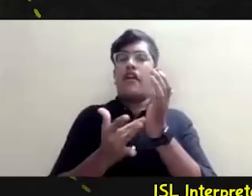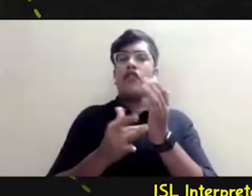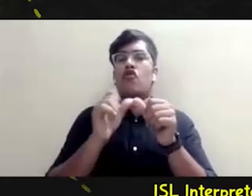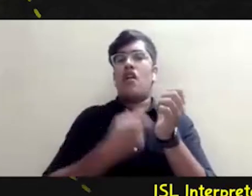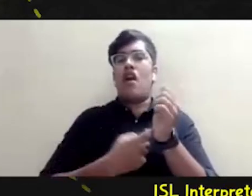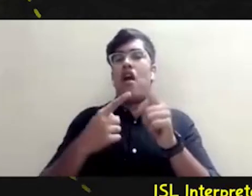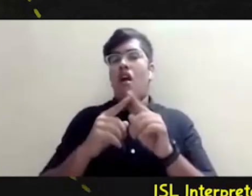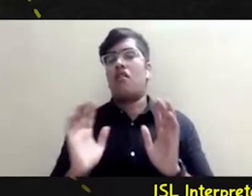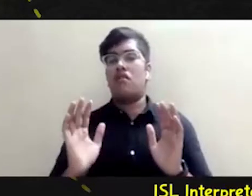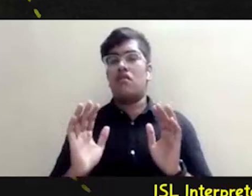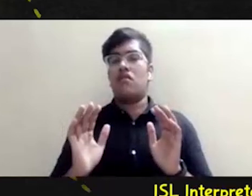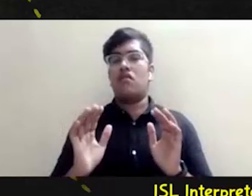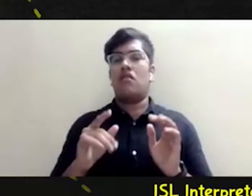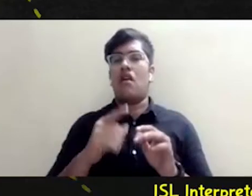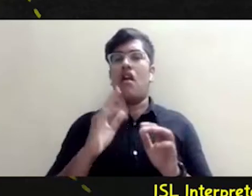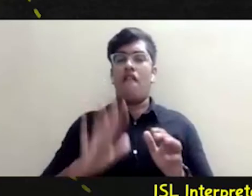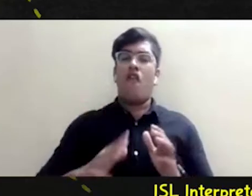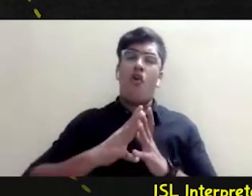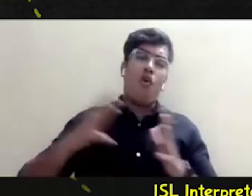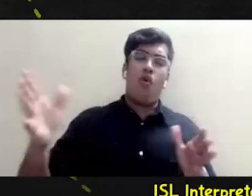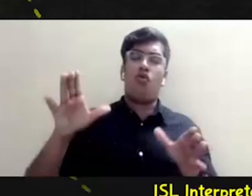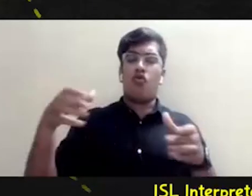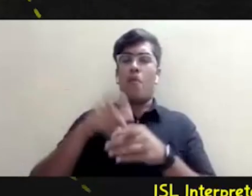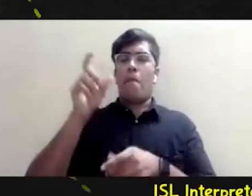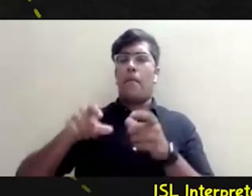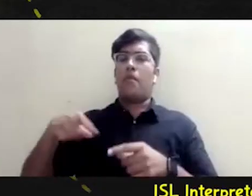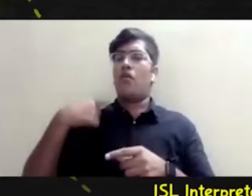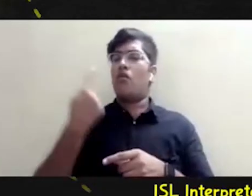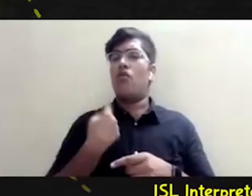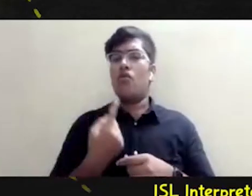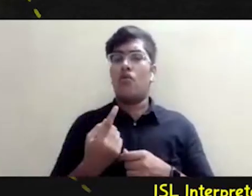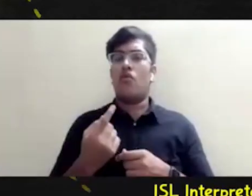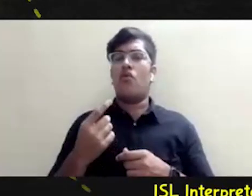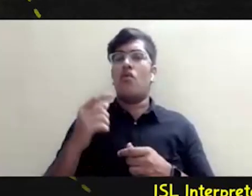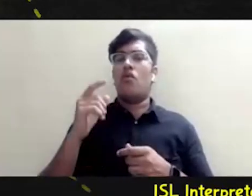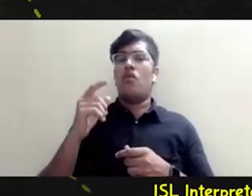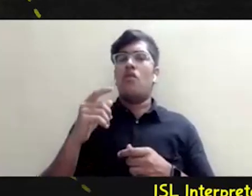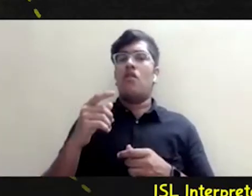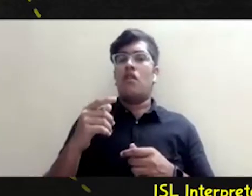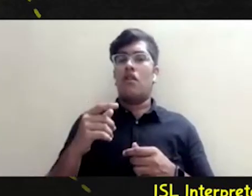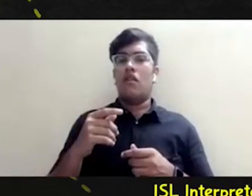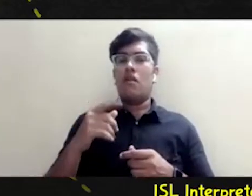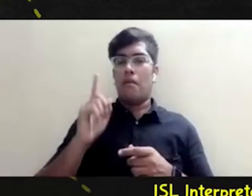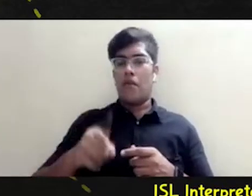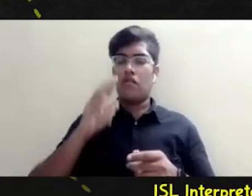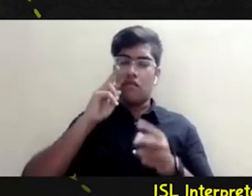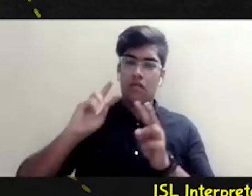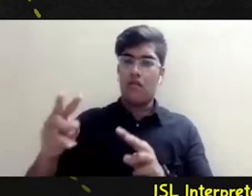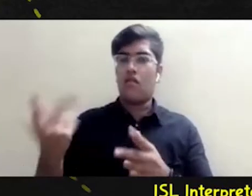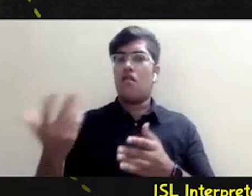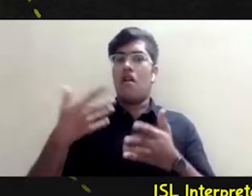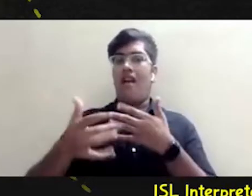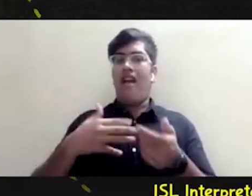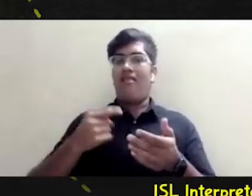story. So there are like a whole group of people, so many art forms that are there that we need to probably take into consideration